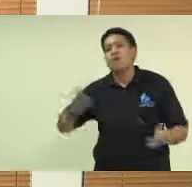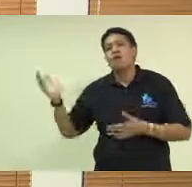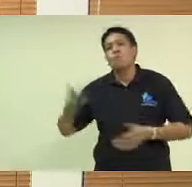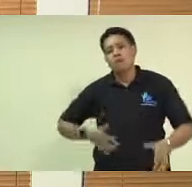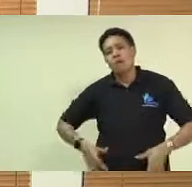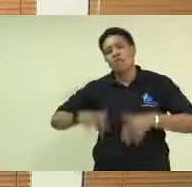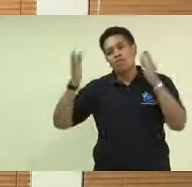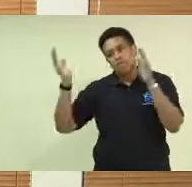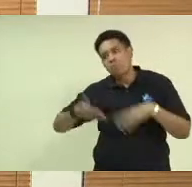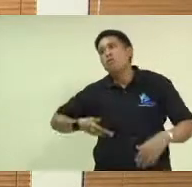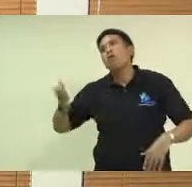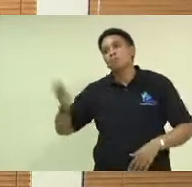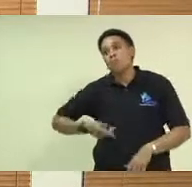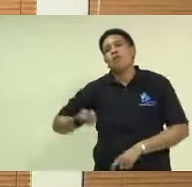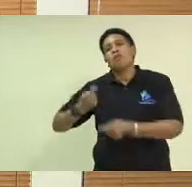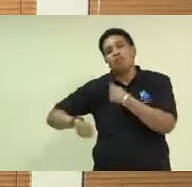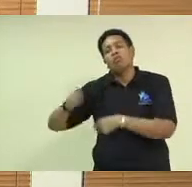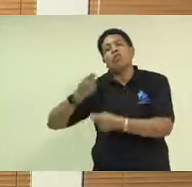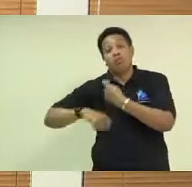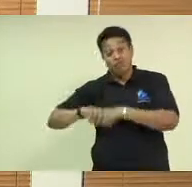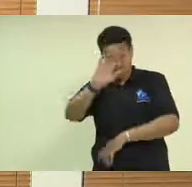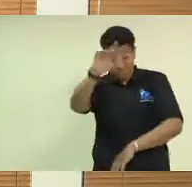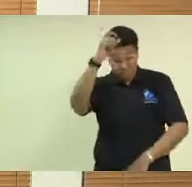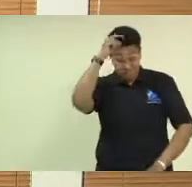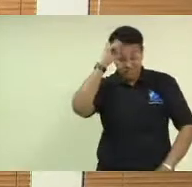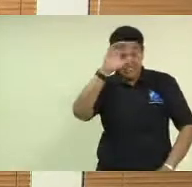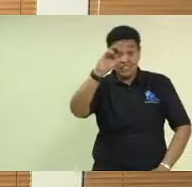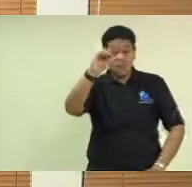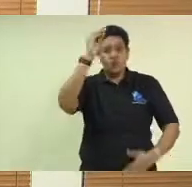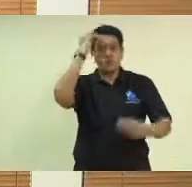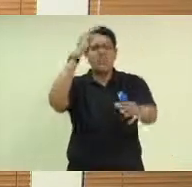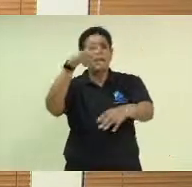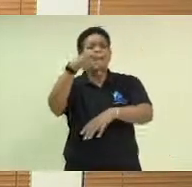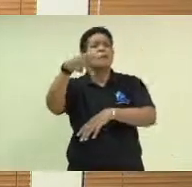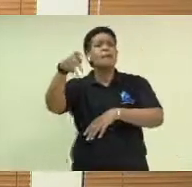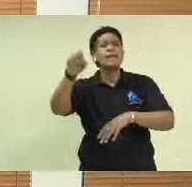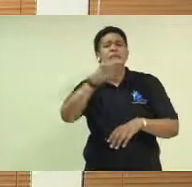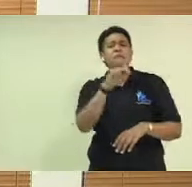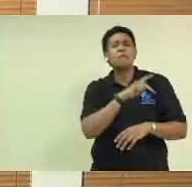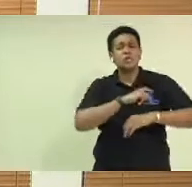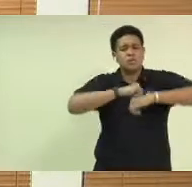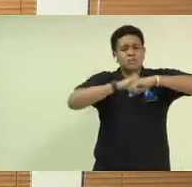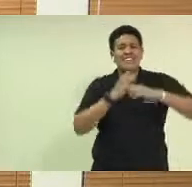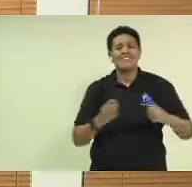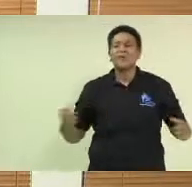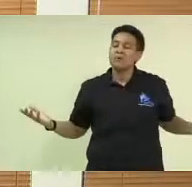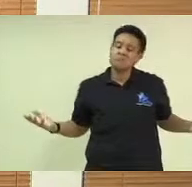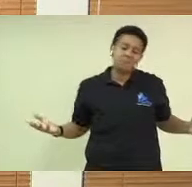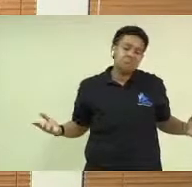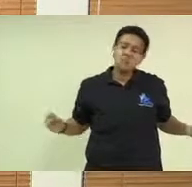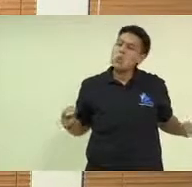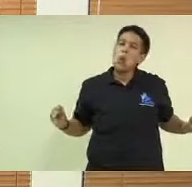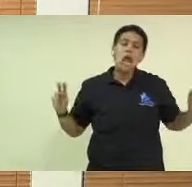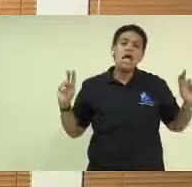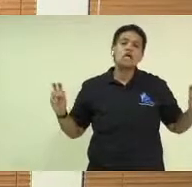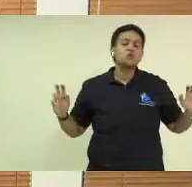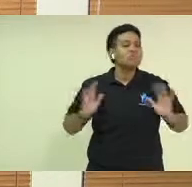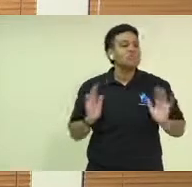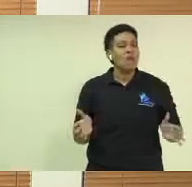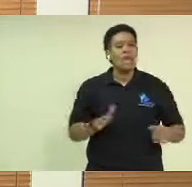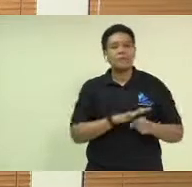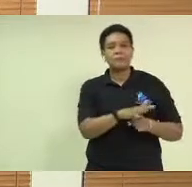We, as CMO mentioned, PPEs were never an issue during the last wave. We're using the time